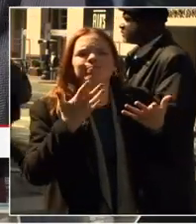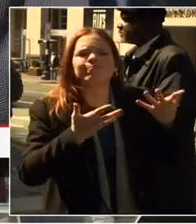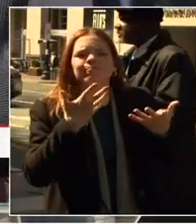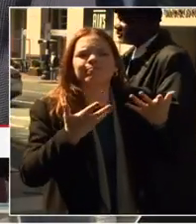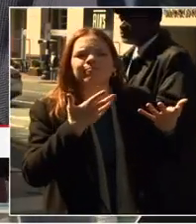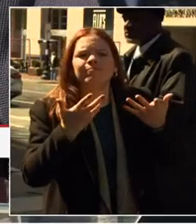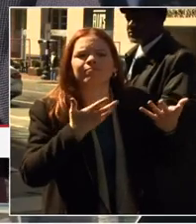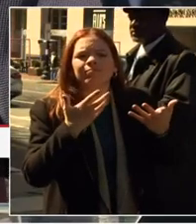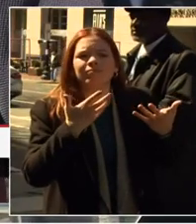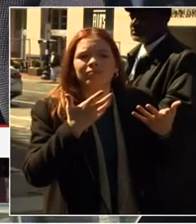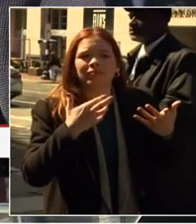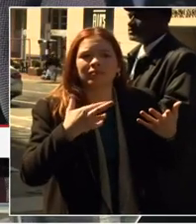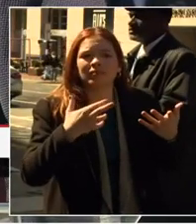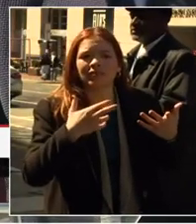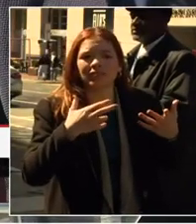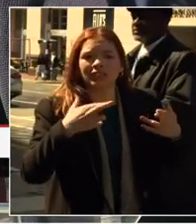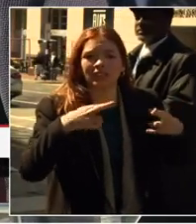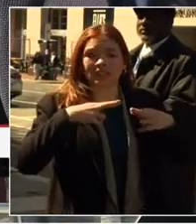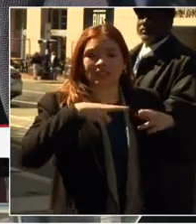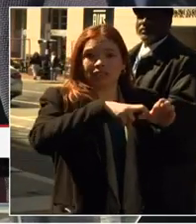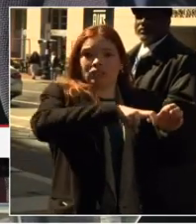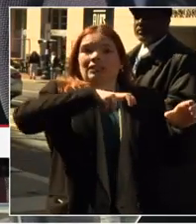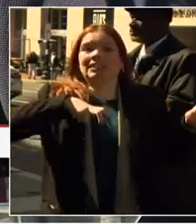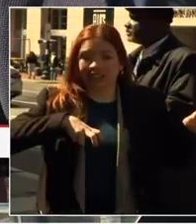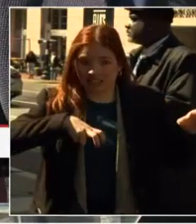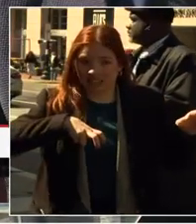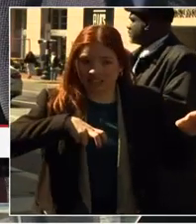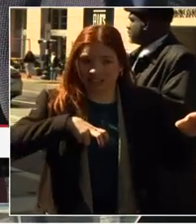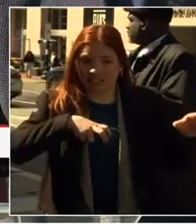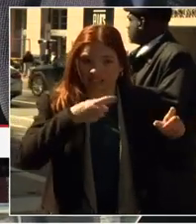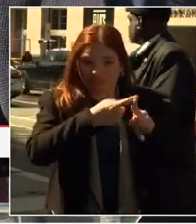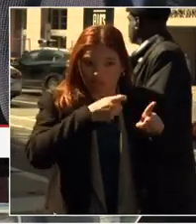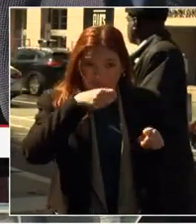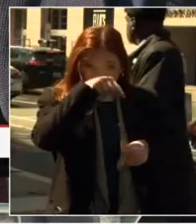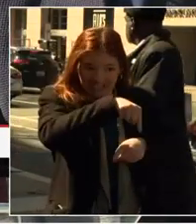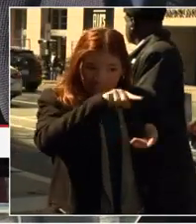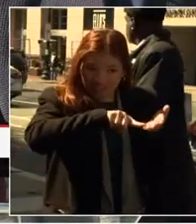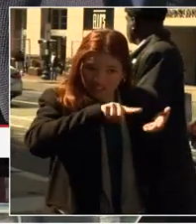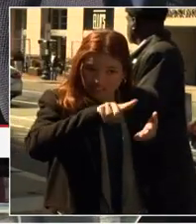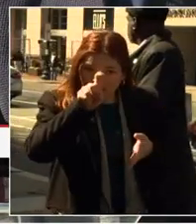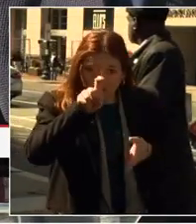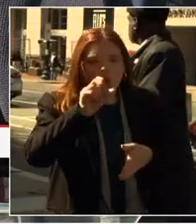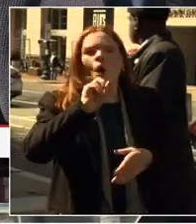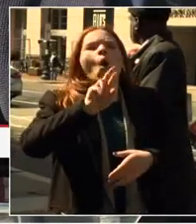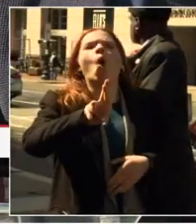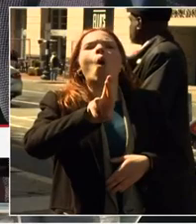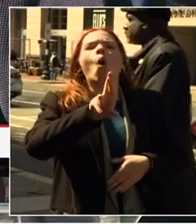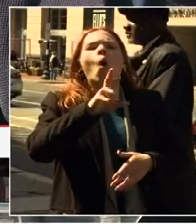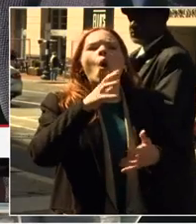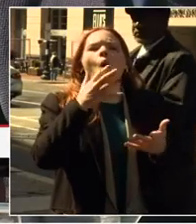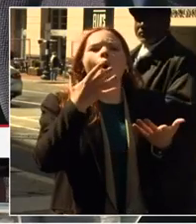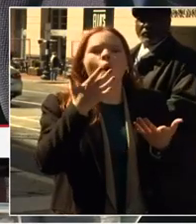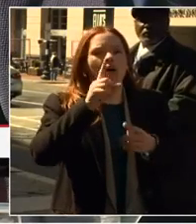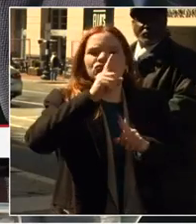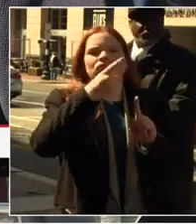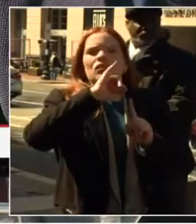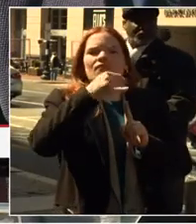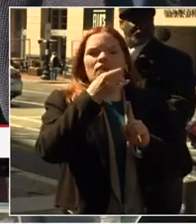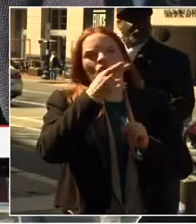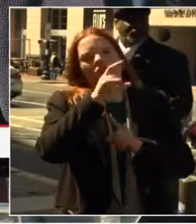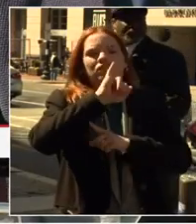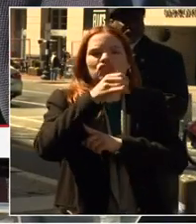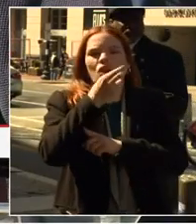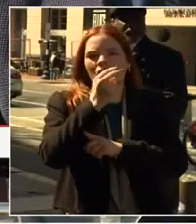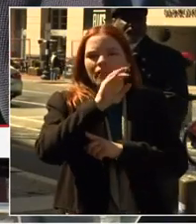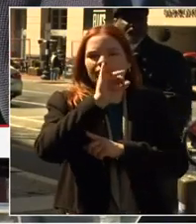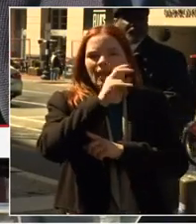resigned, out of work, on leave as a result of this investigation, or is it just Falchecchio? I can't answer that. I